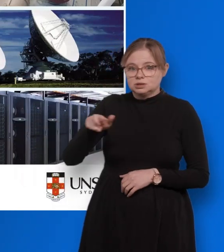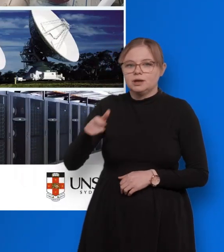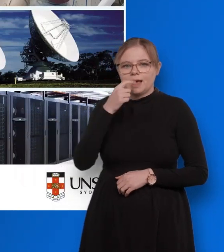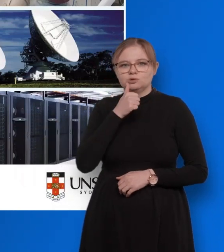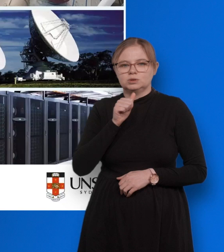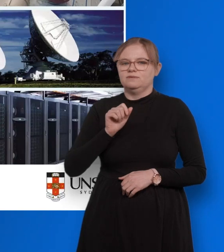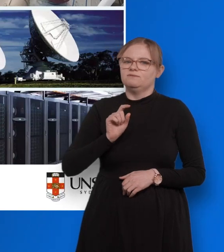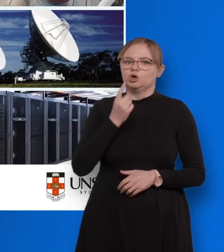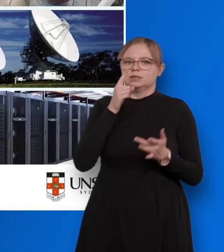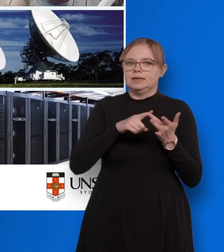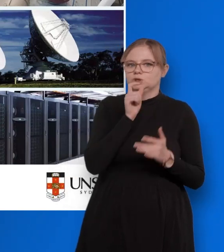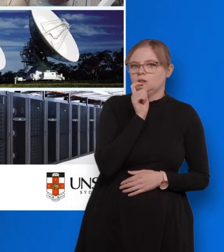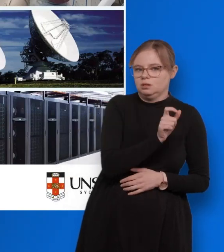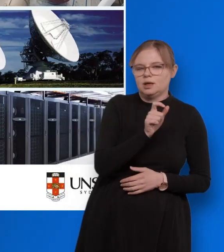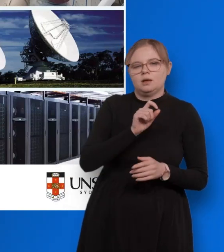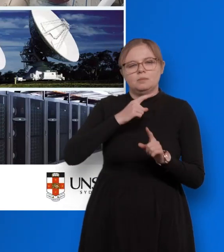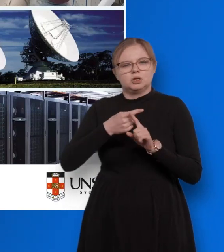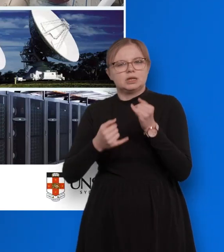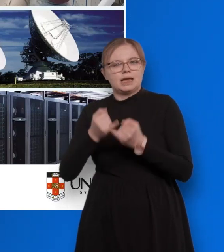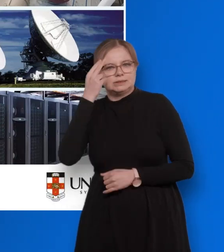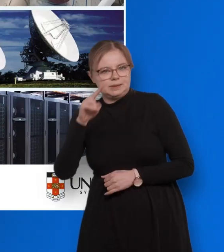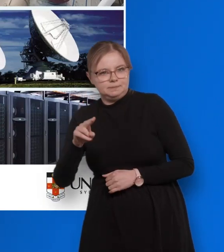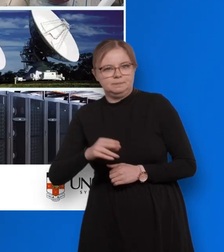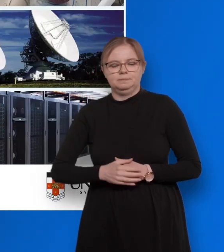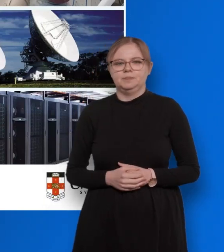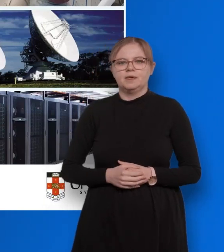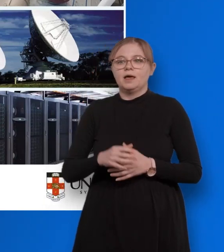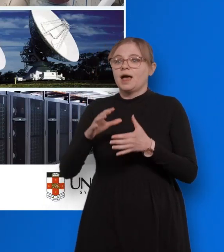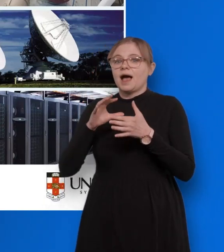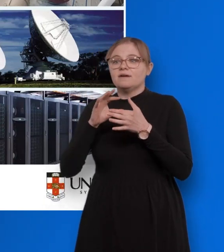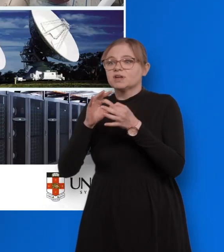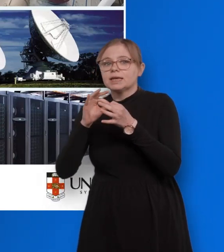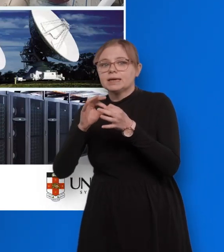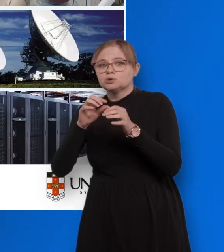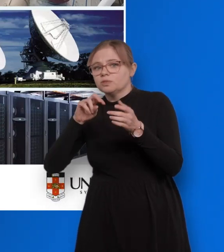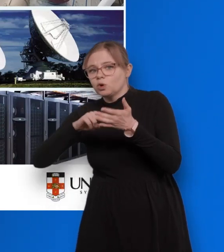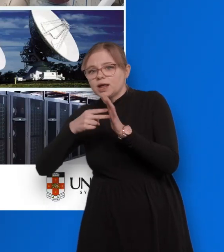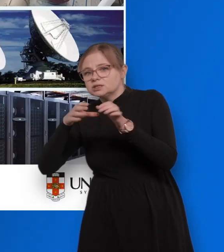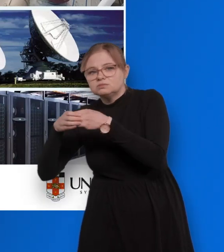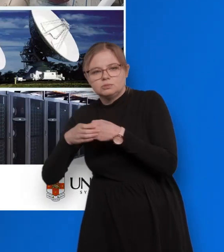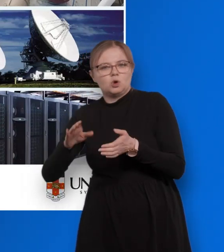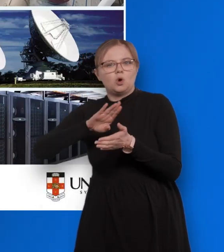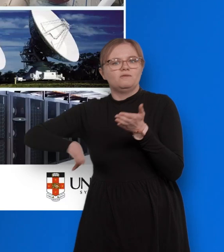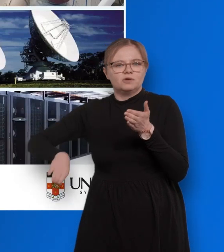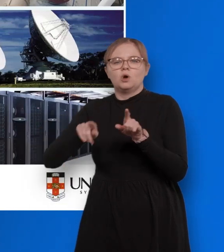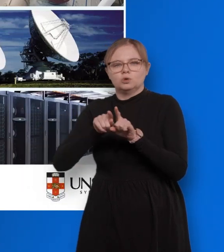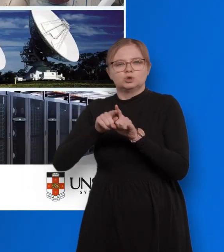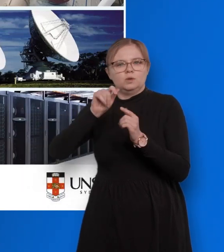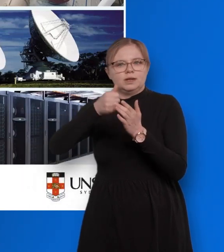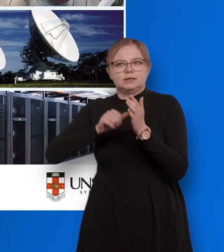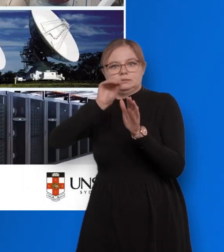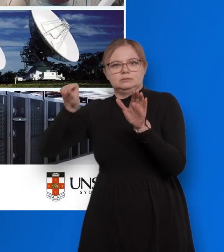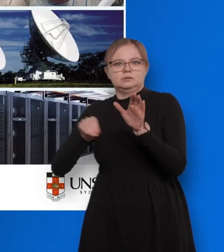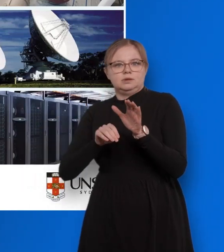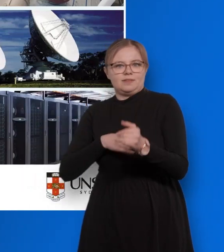and surnames, removing affiliations and shifting that list to the end of the application. So kind of deprioritizing